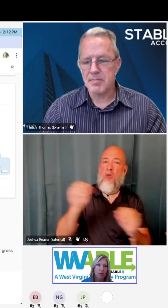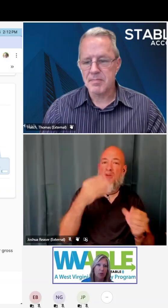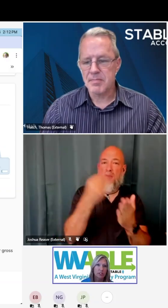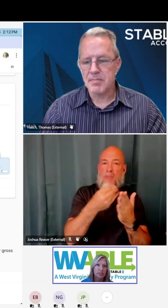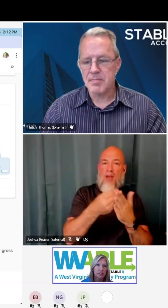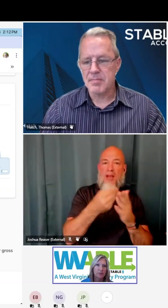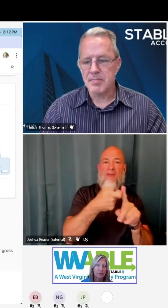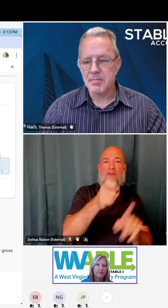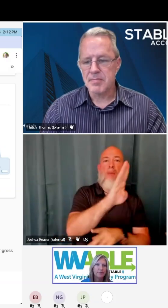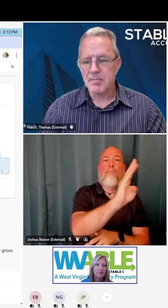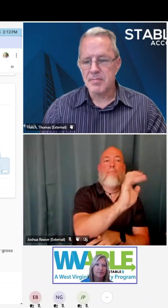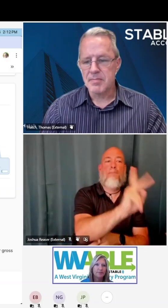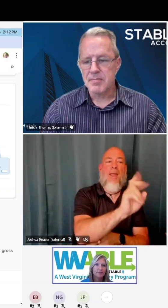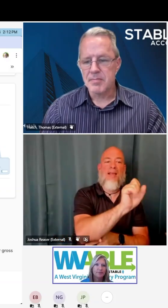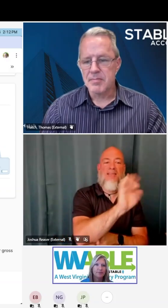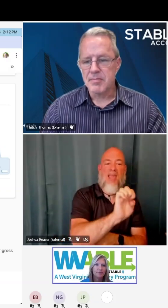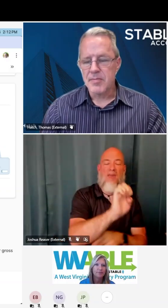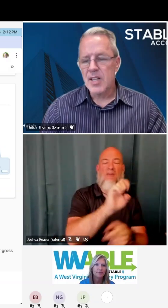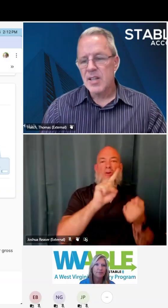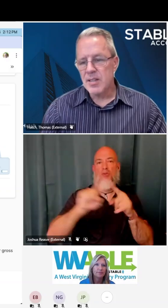the investment options.